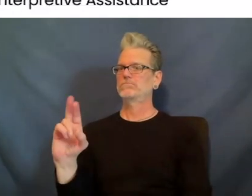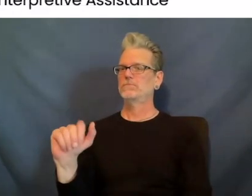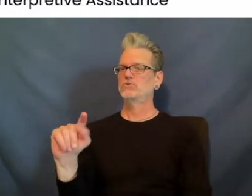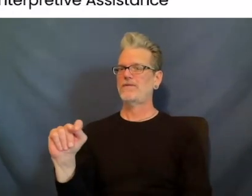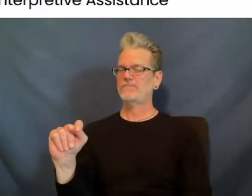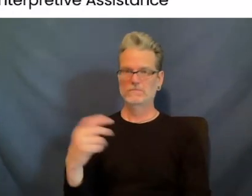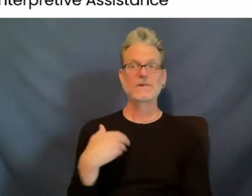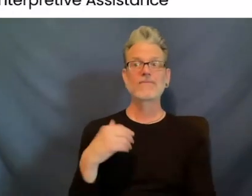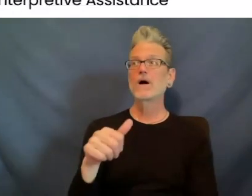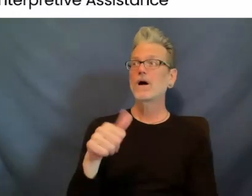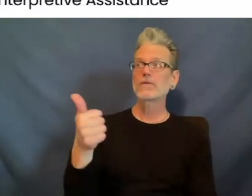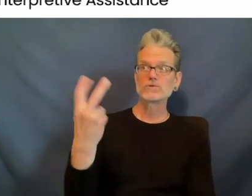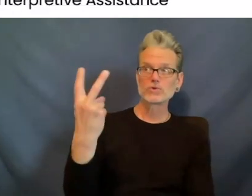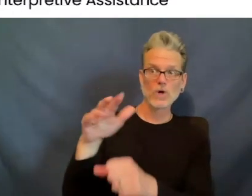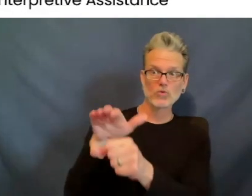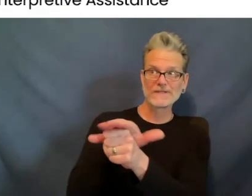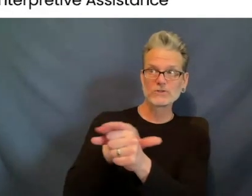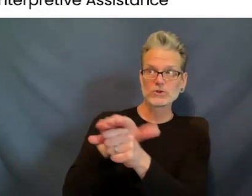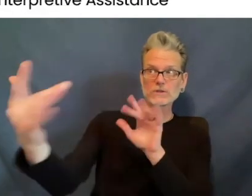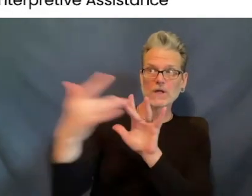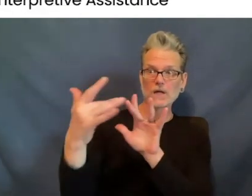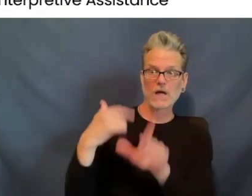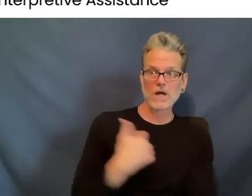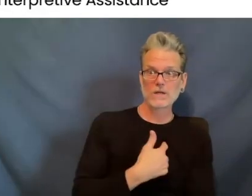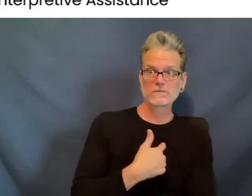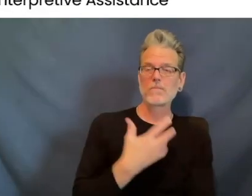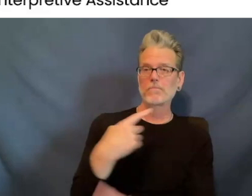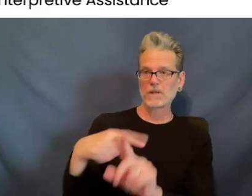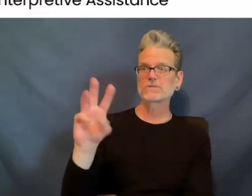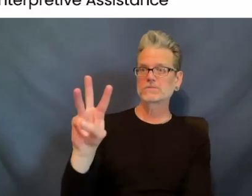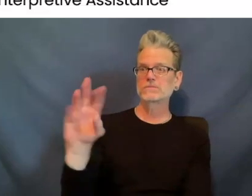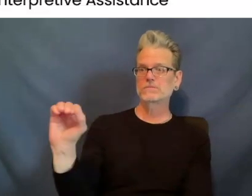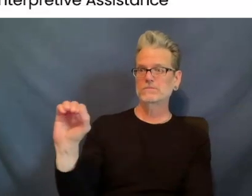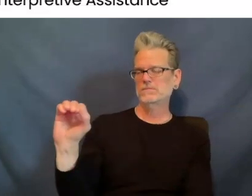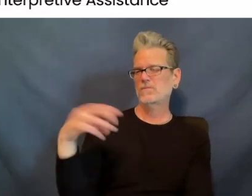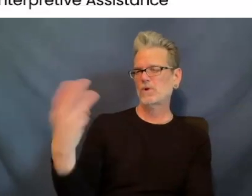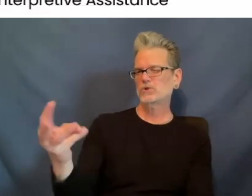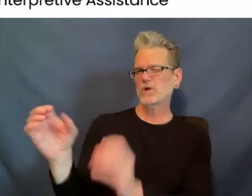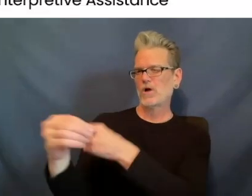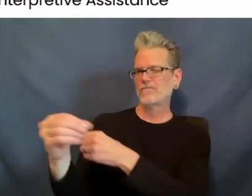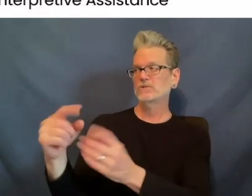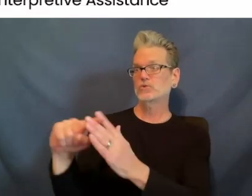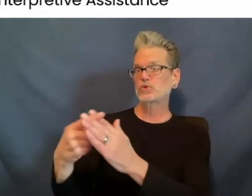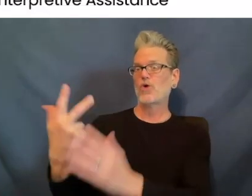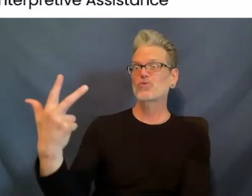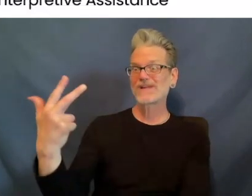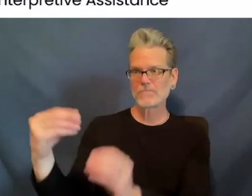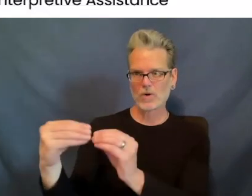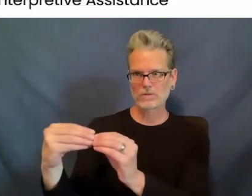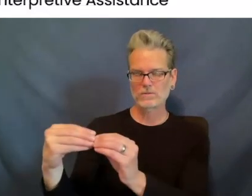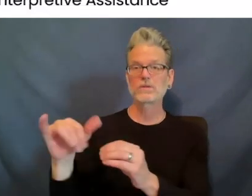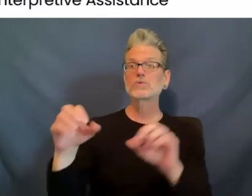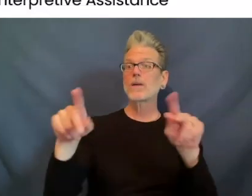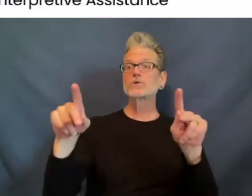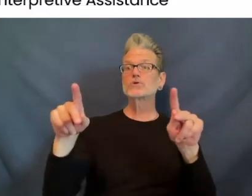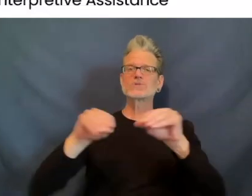2 other regions and a program in the Washington office to start working on 3 more. So you can see that these opportunities are spread throughout